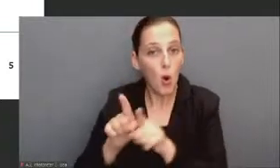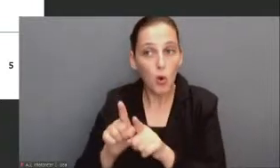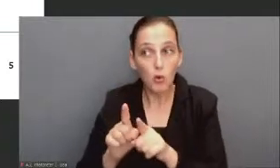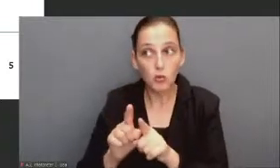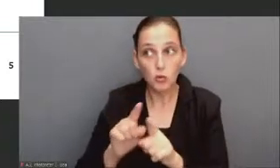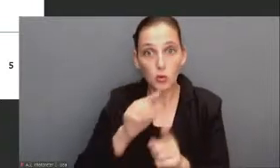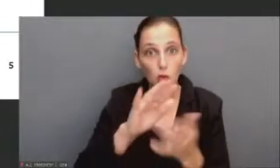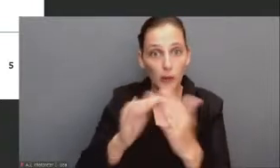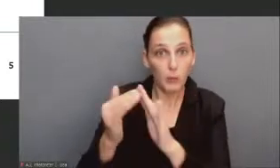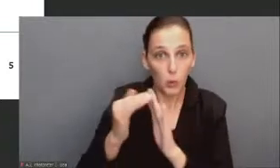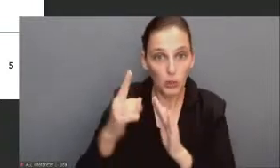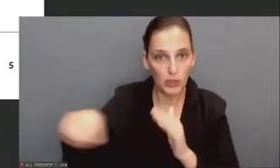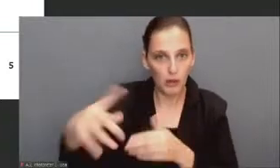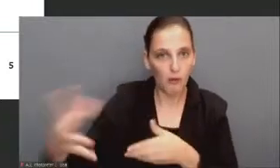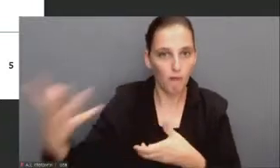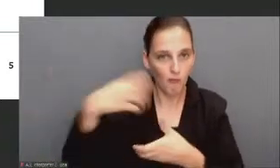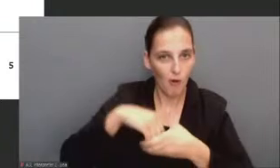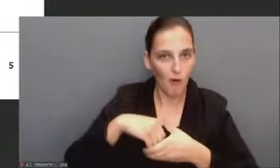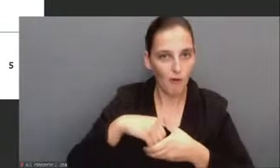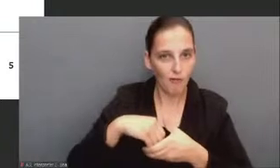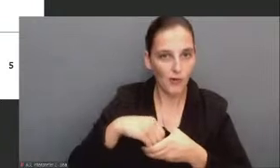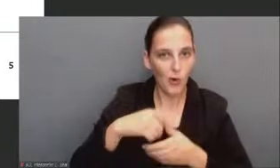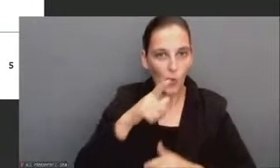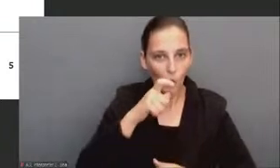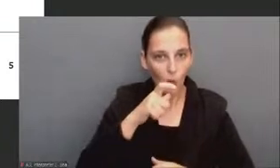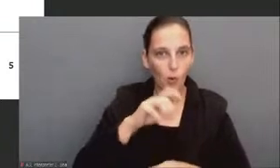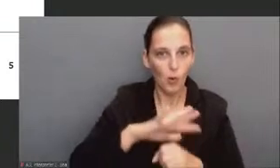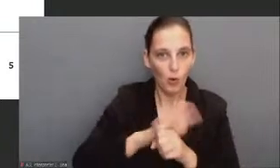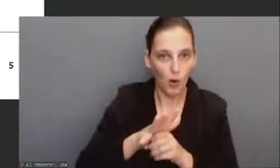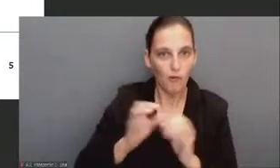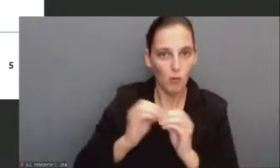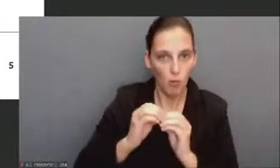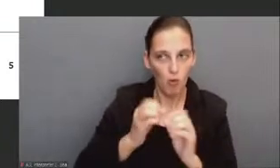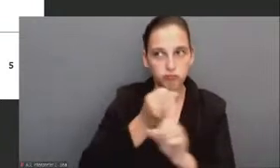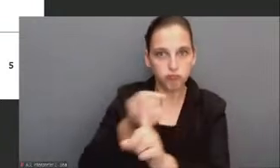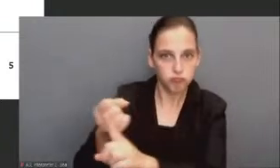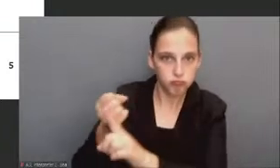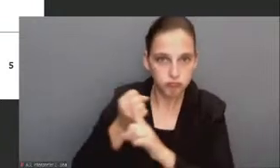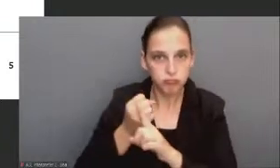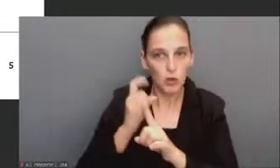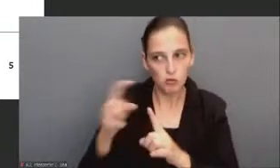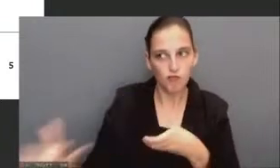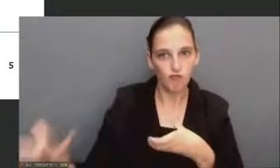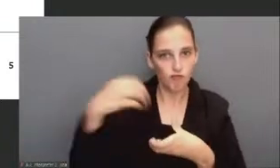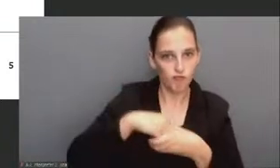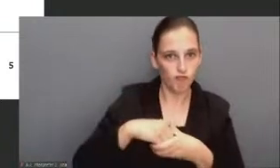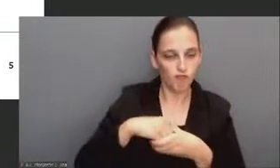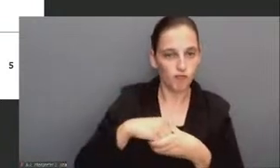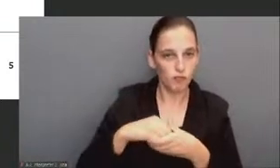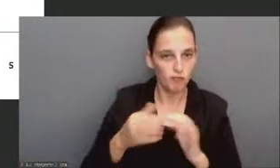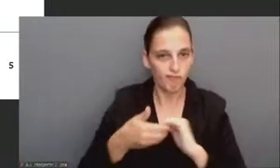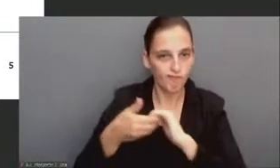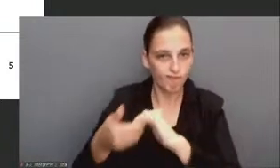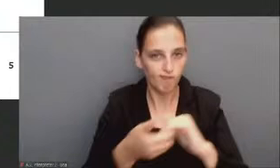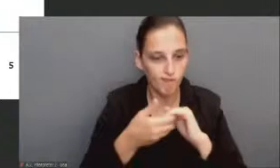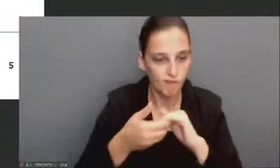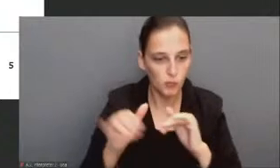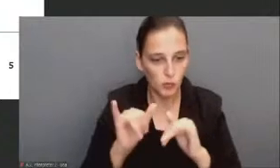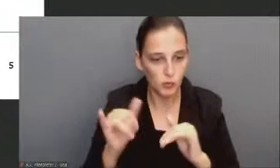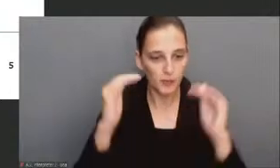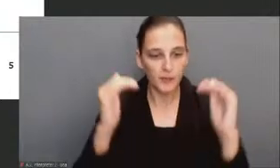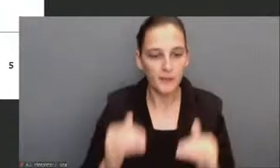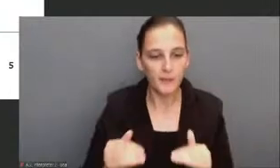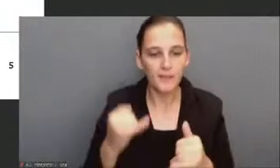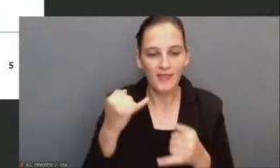long COVID disproportionately and also at large. And the last one will be really in the area